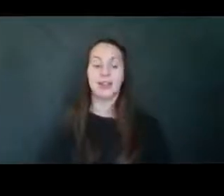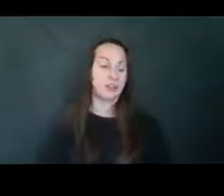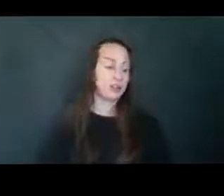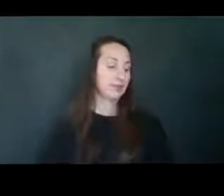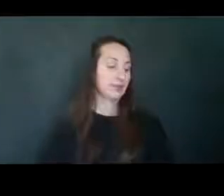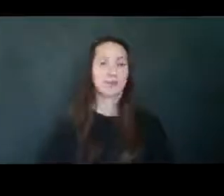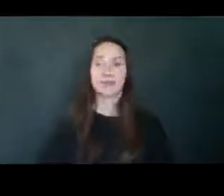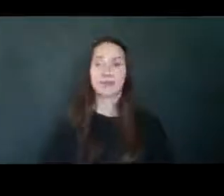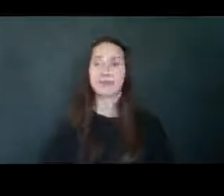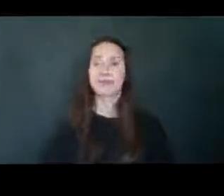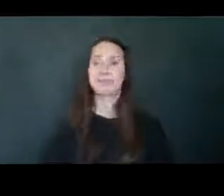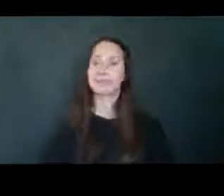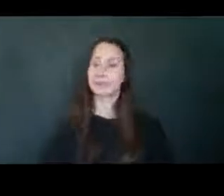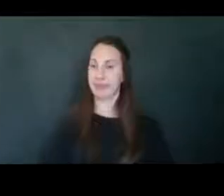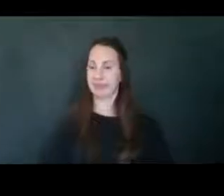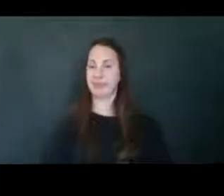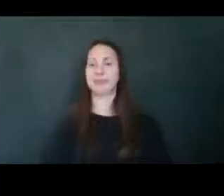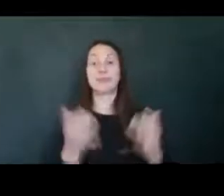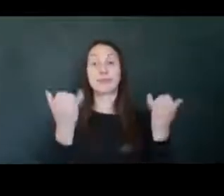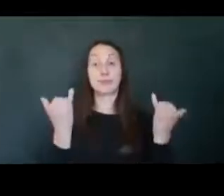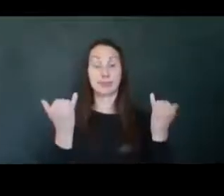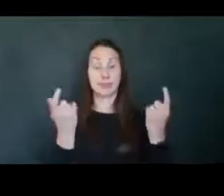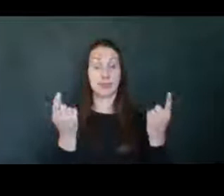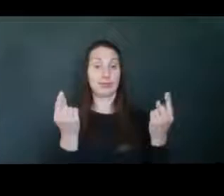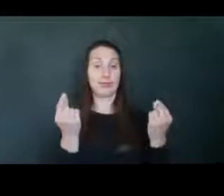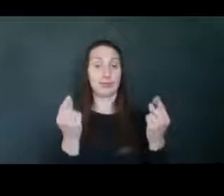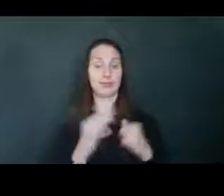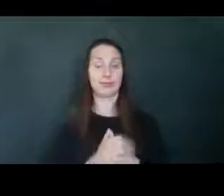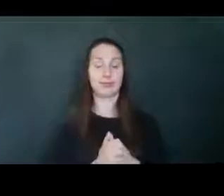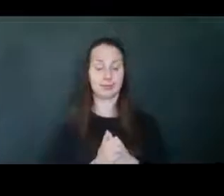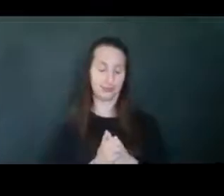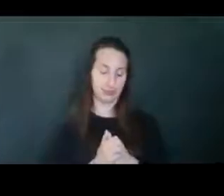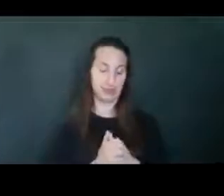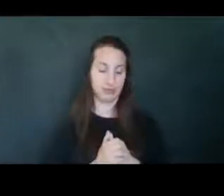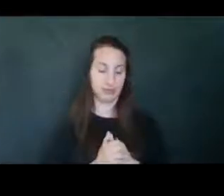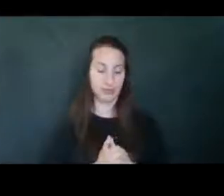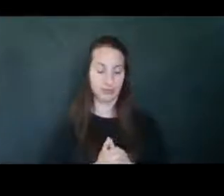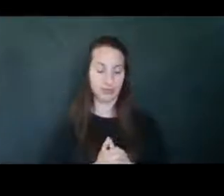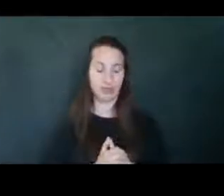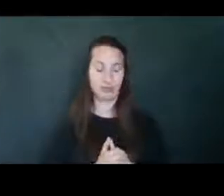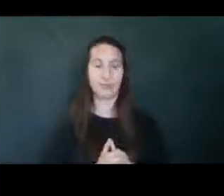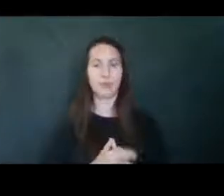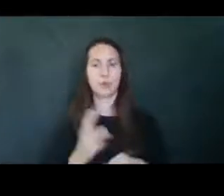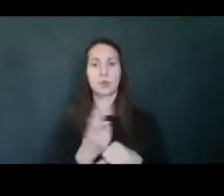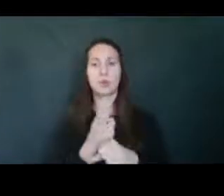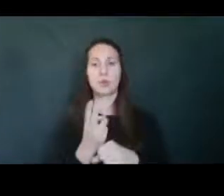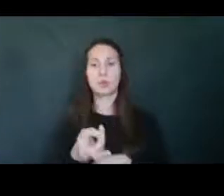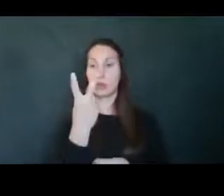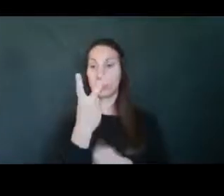So today, what I'm going to be doing is using two program